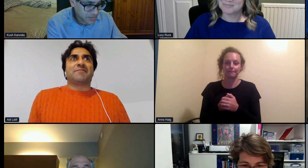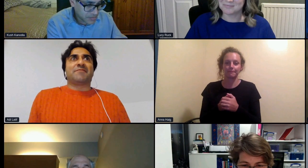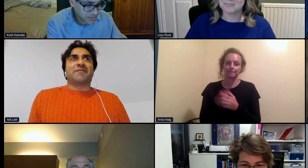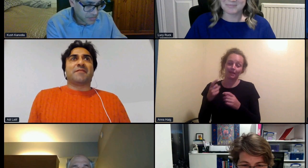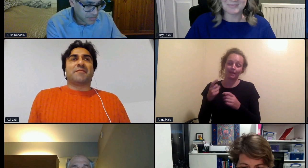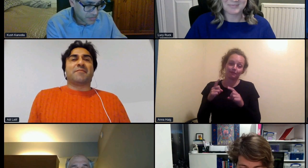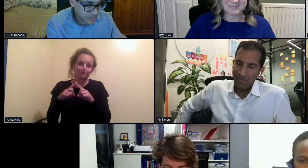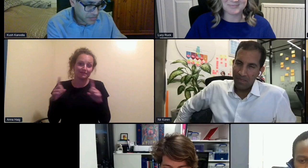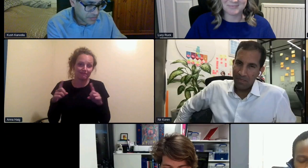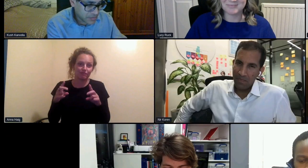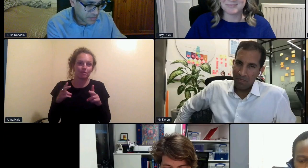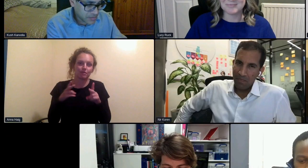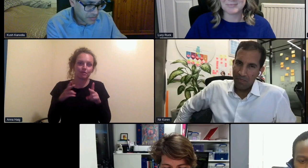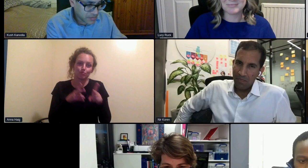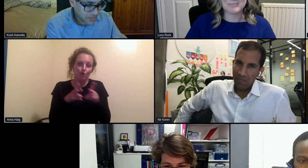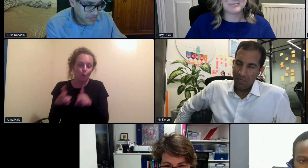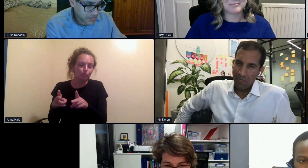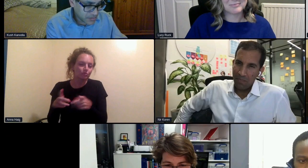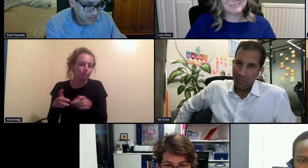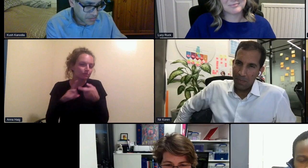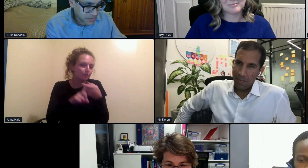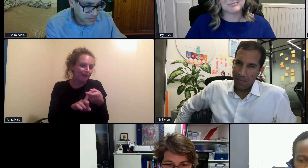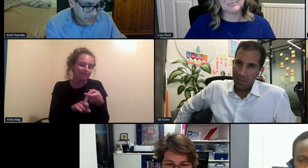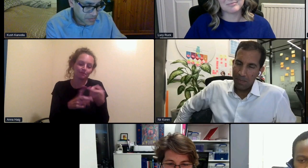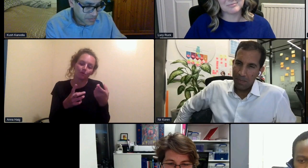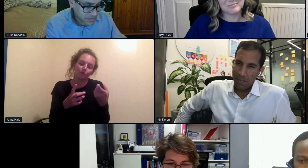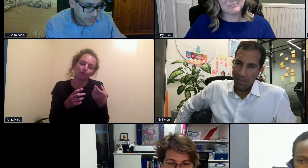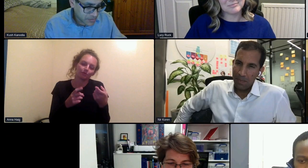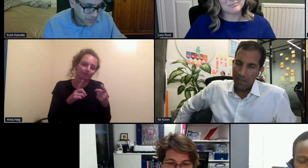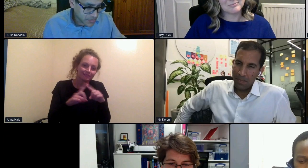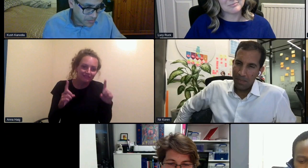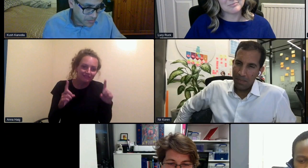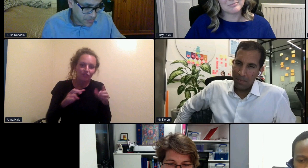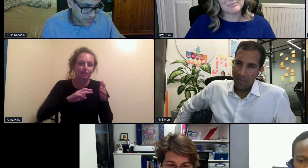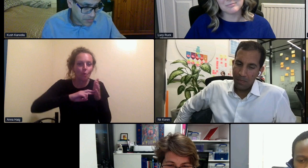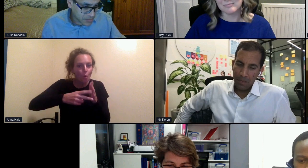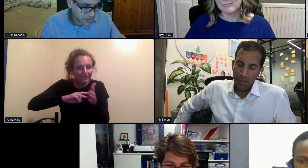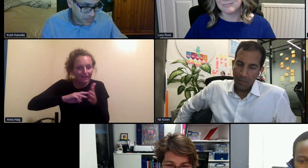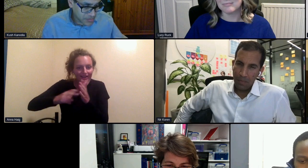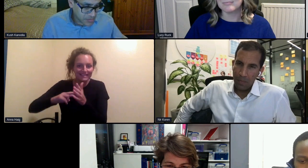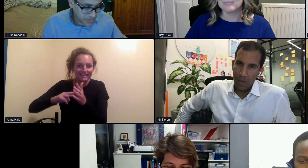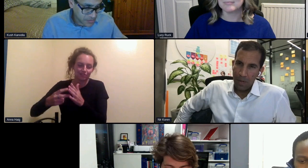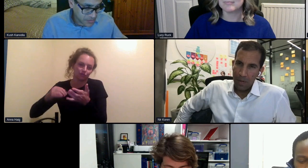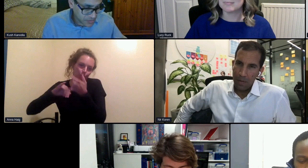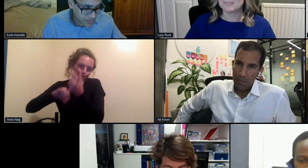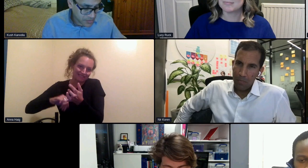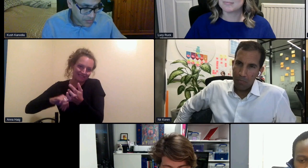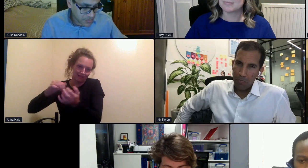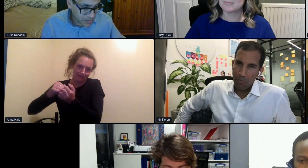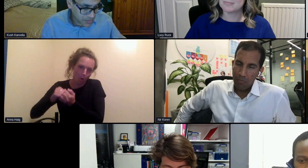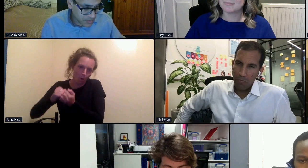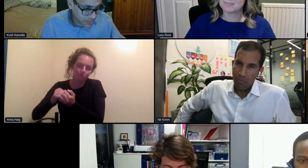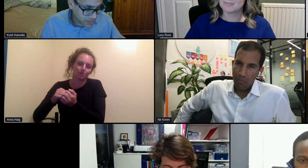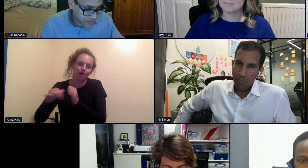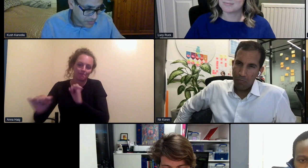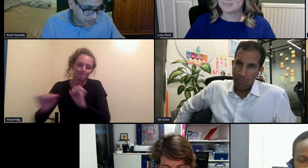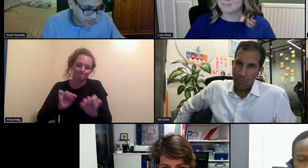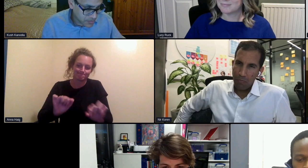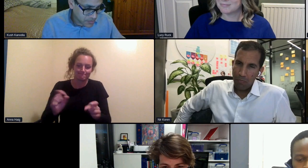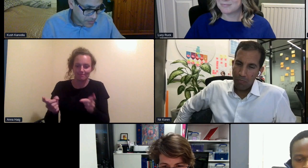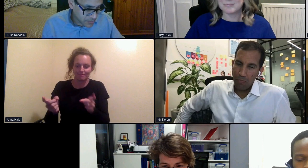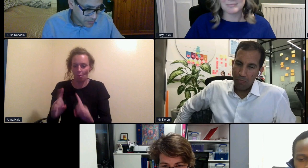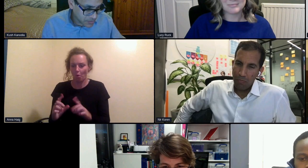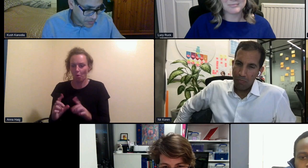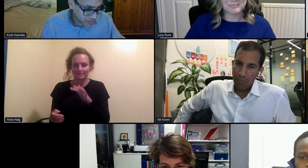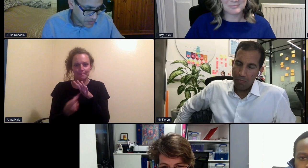for different organizations and different stakeholders, and understanding what is important to them, and trying to bring this